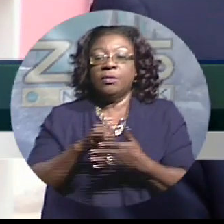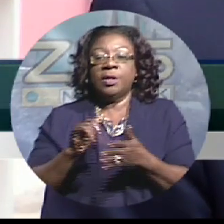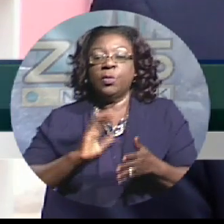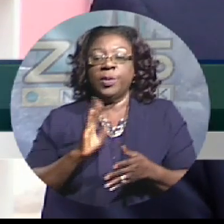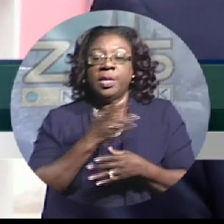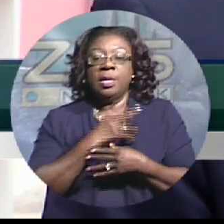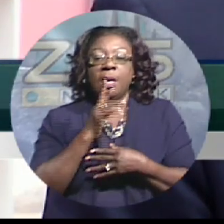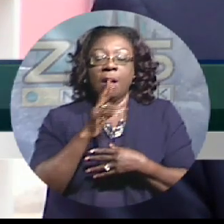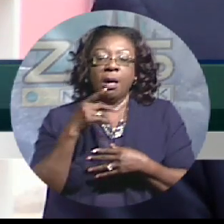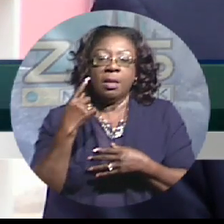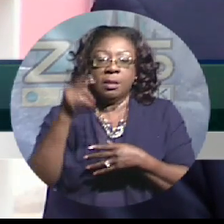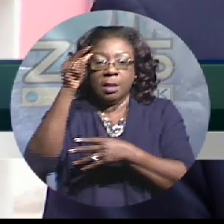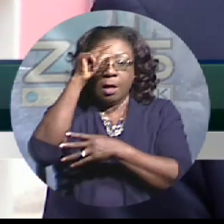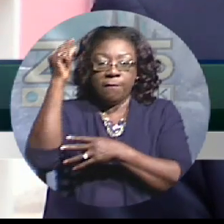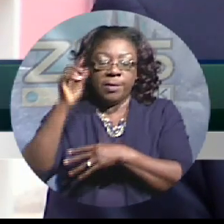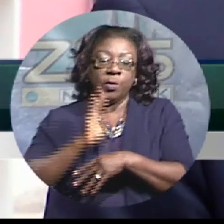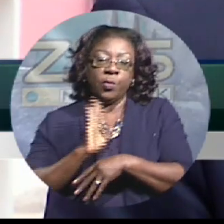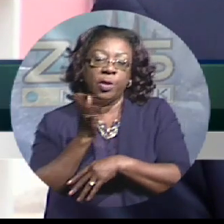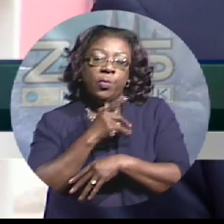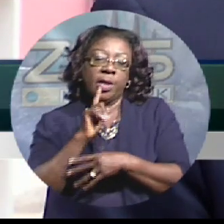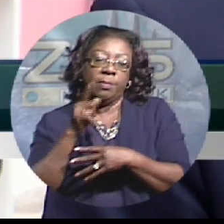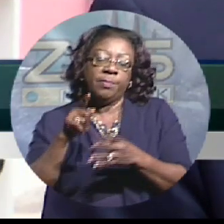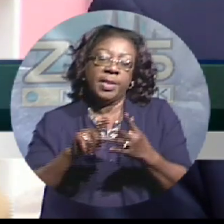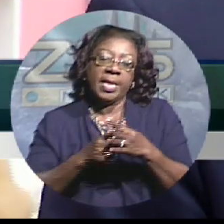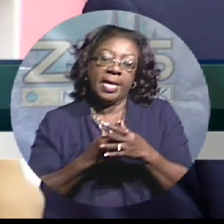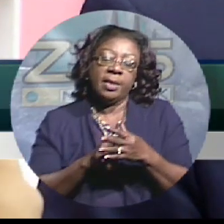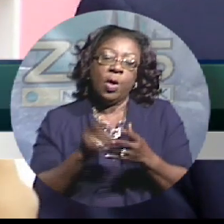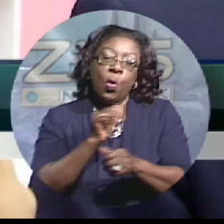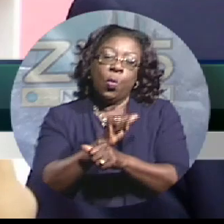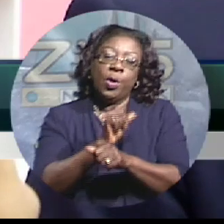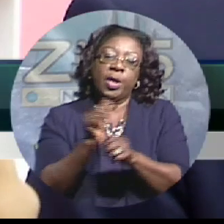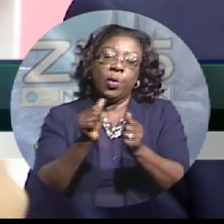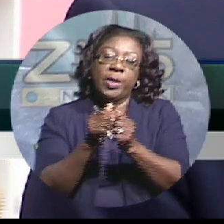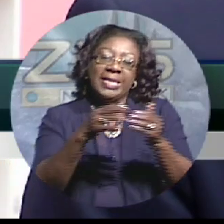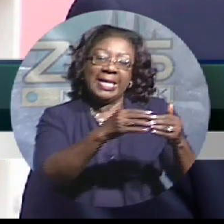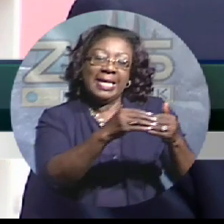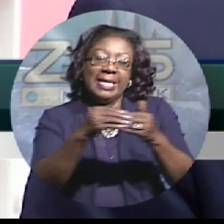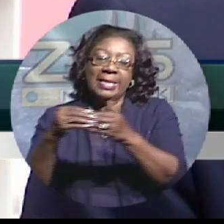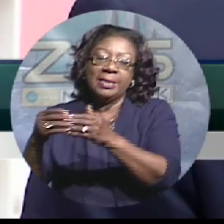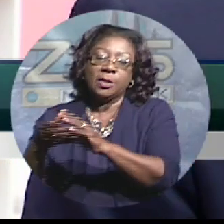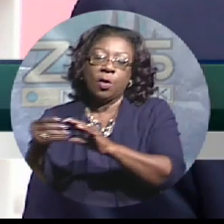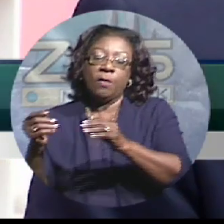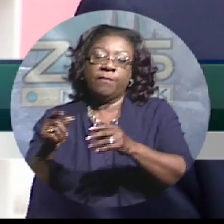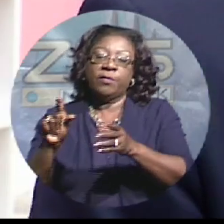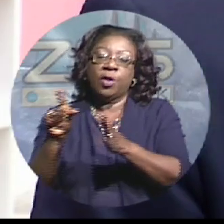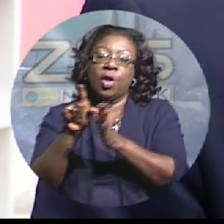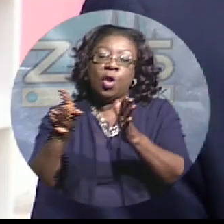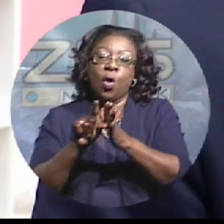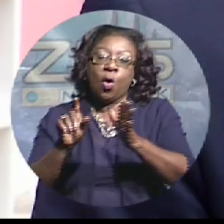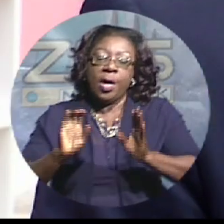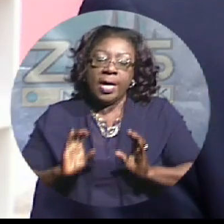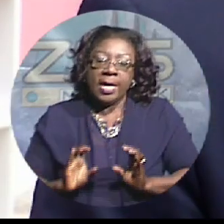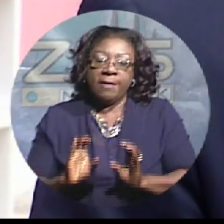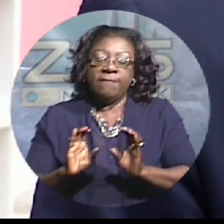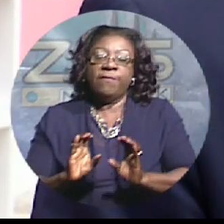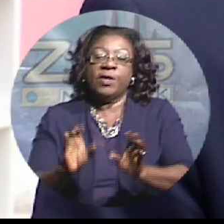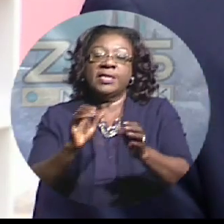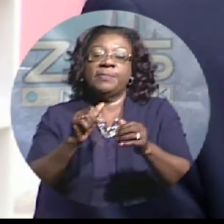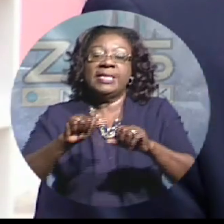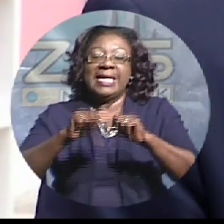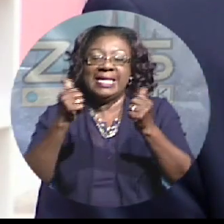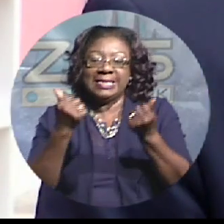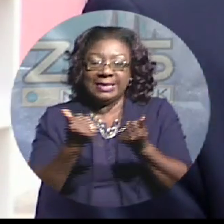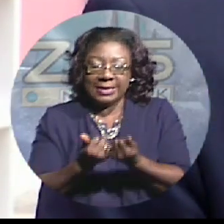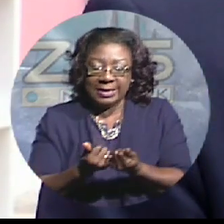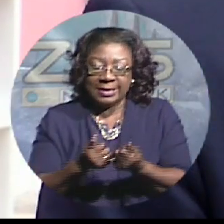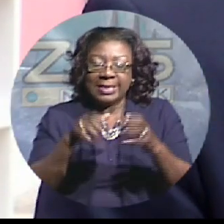government, we will begin working with the leaders of these law enforcement agencies, getting them to